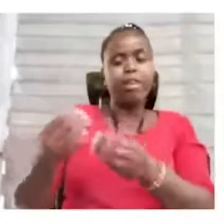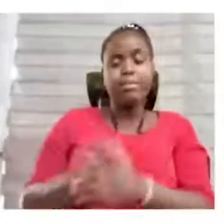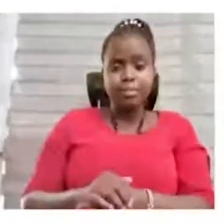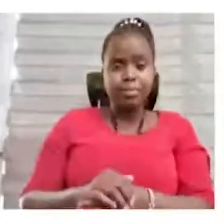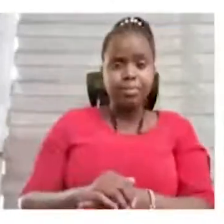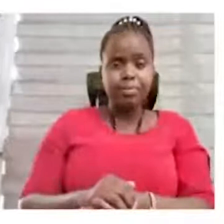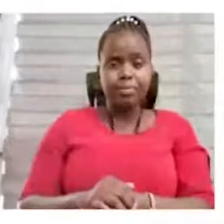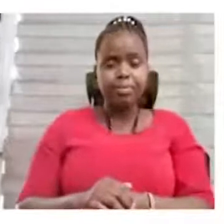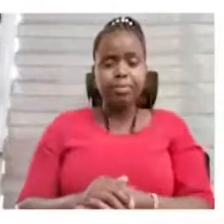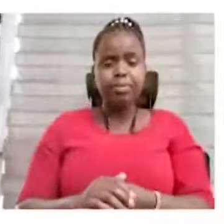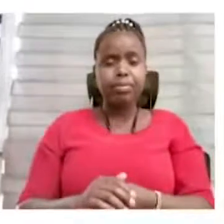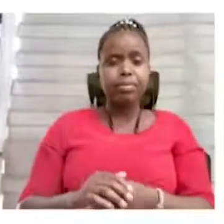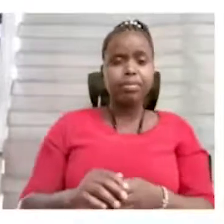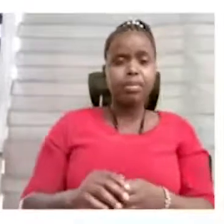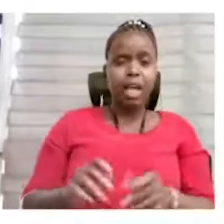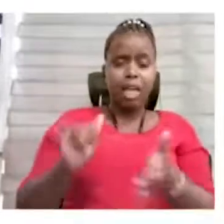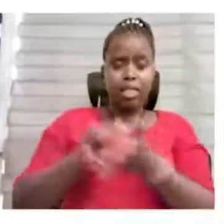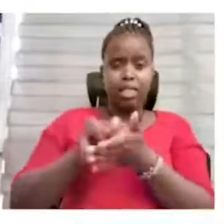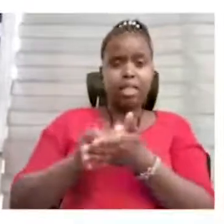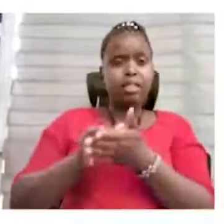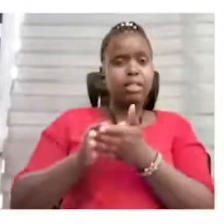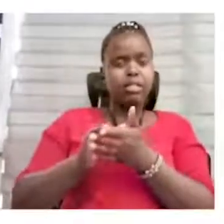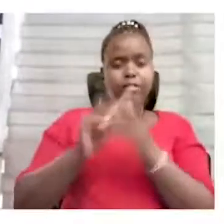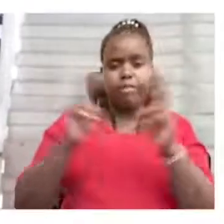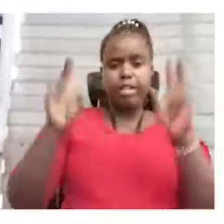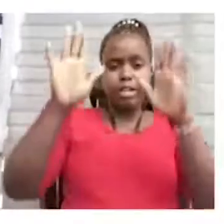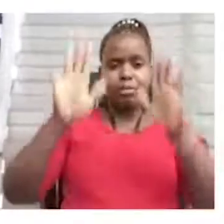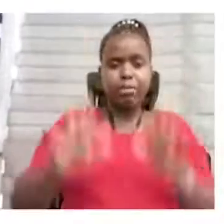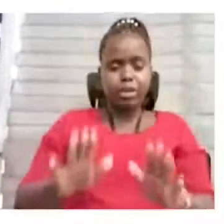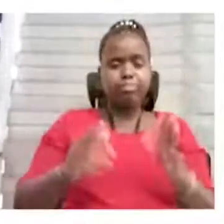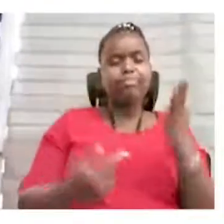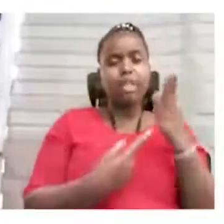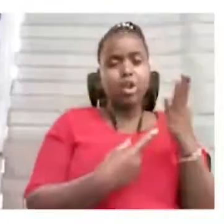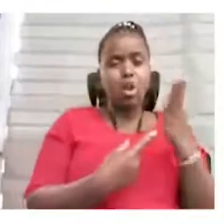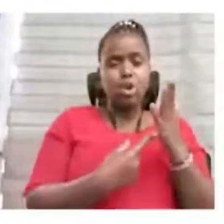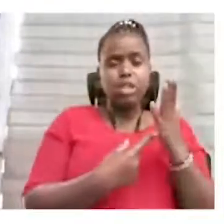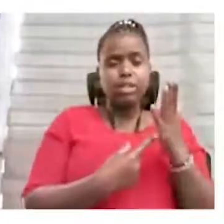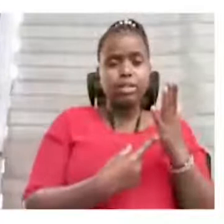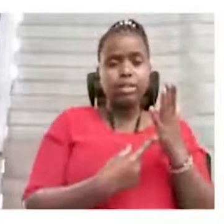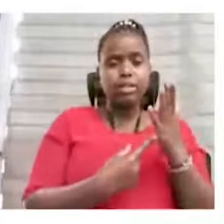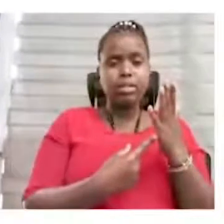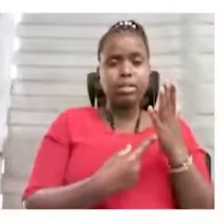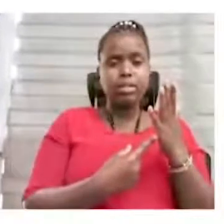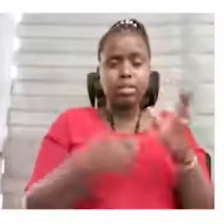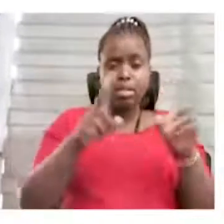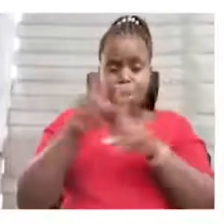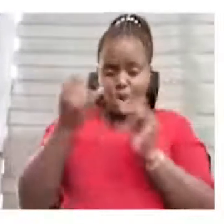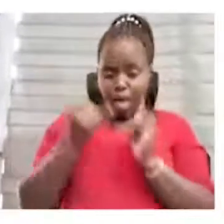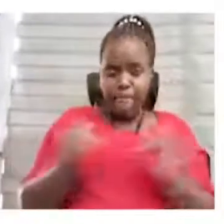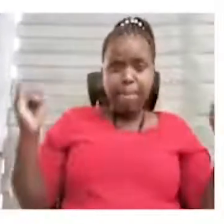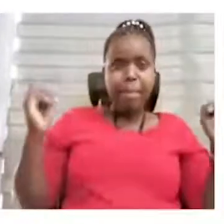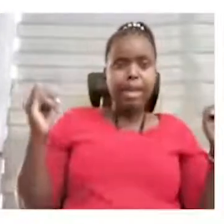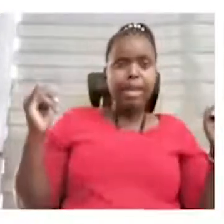could do. So that's like really remarkable technology. And so independence is a